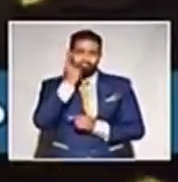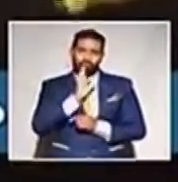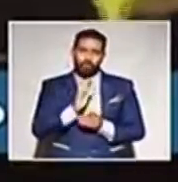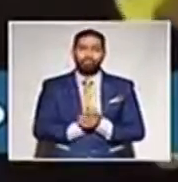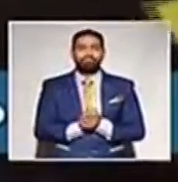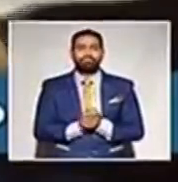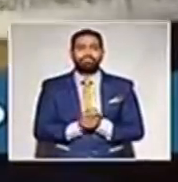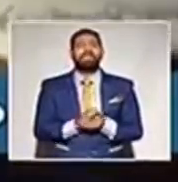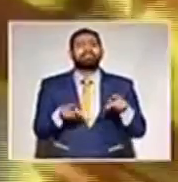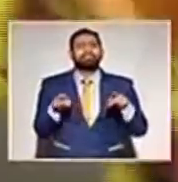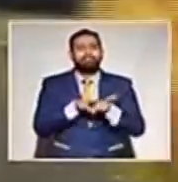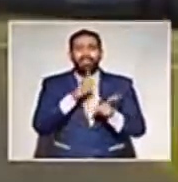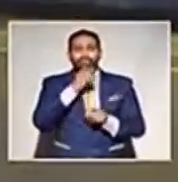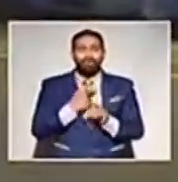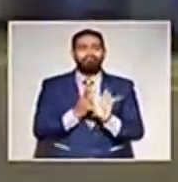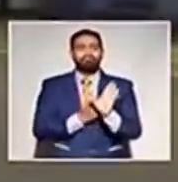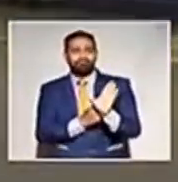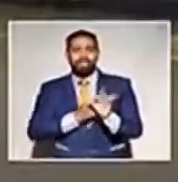Youth should lead this country.